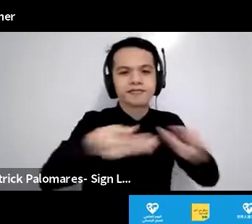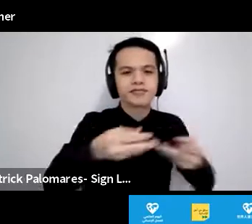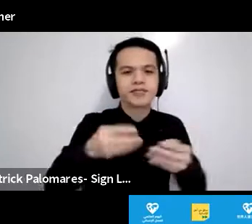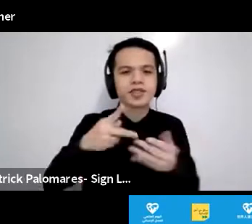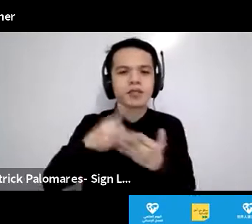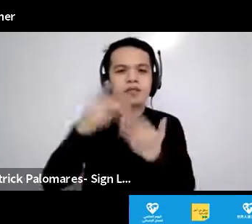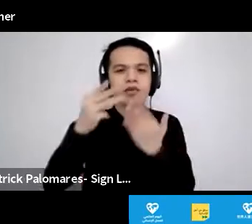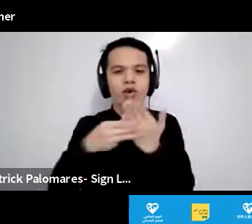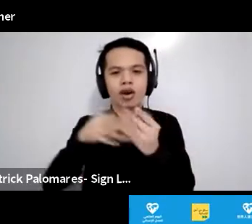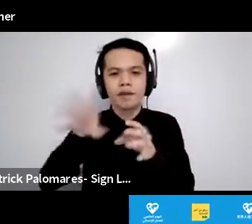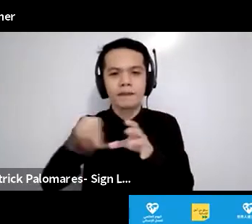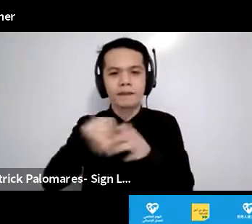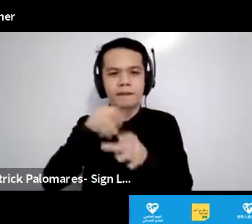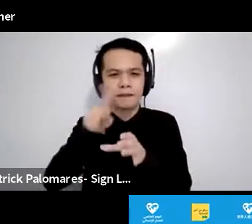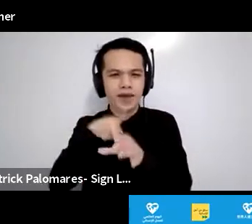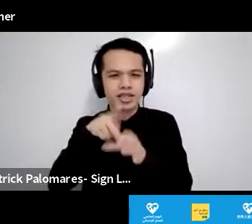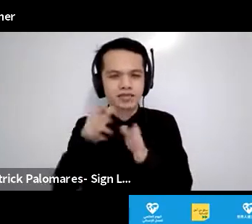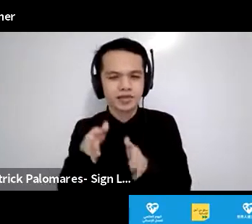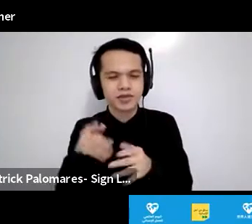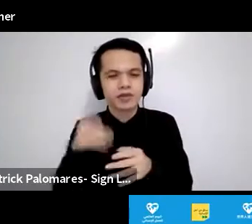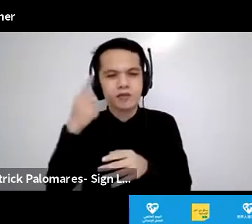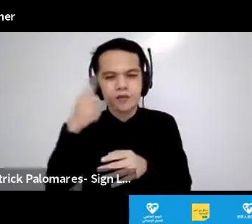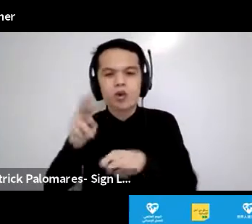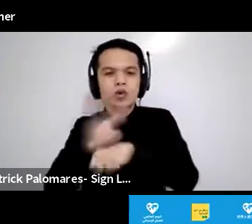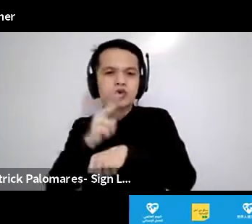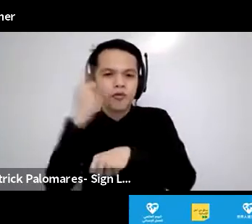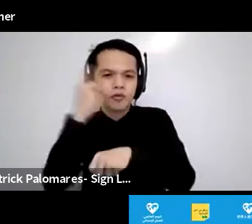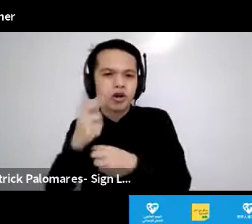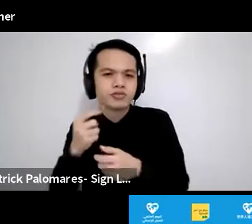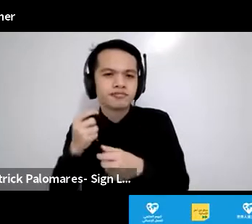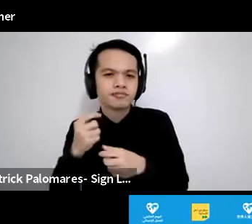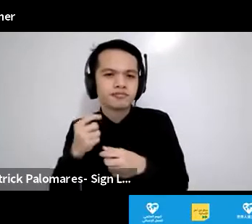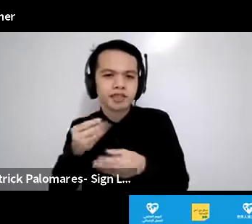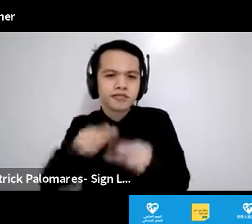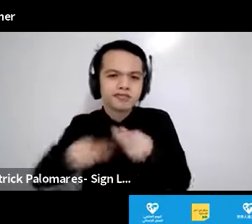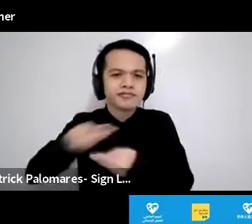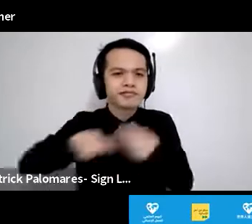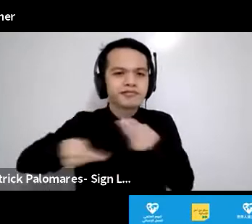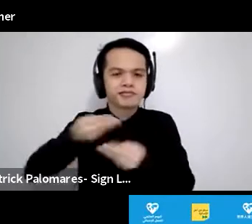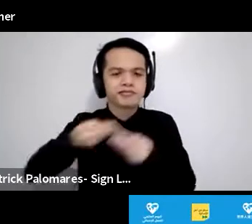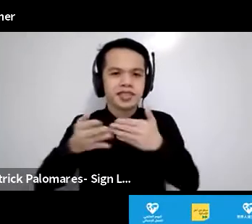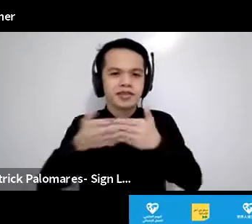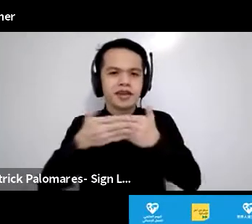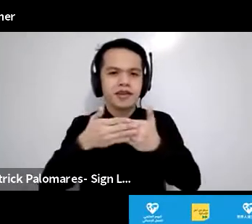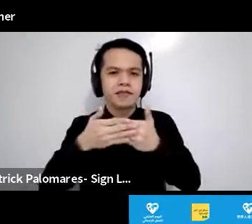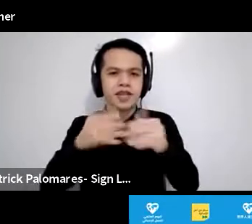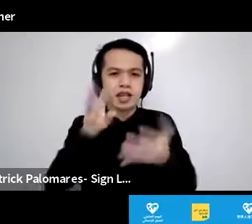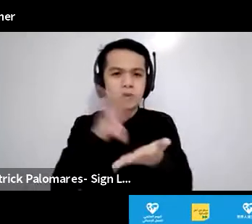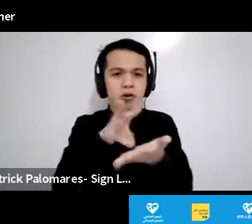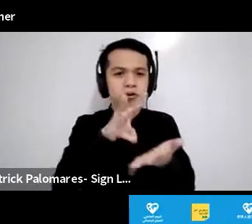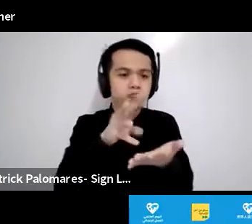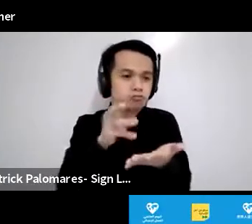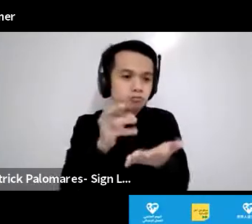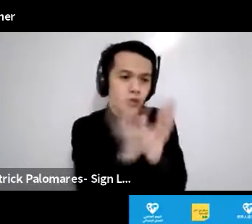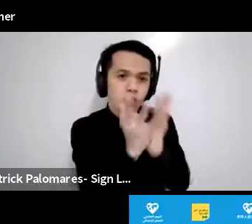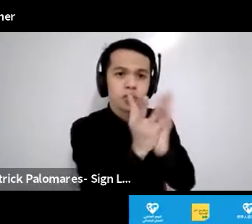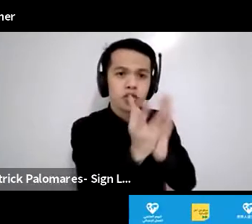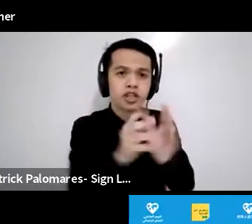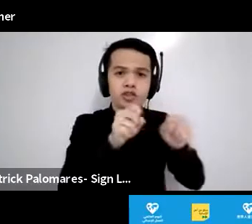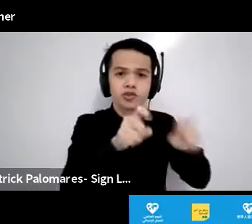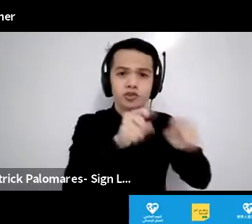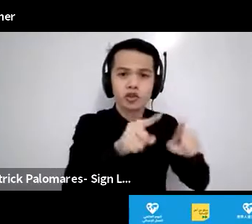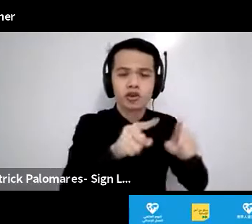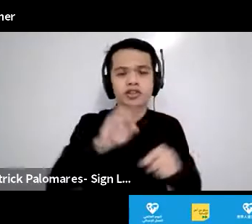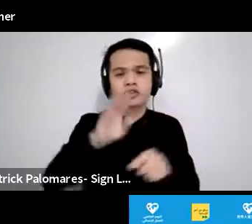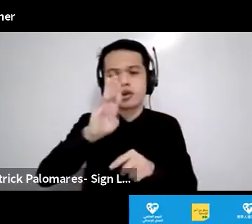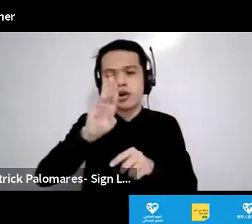participants, which can be used for a cashless transaction at the nearest accredited community stores, bank ATMs,